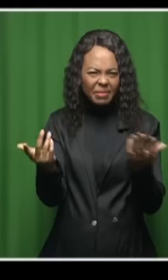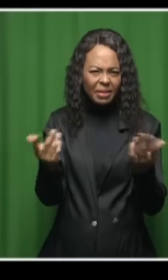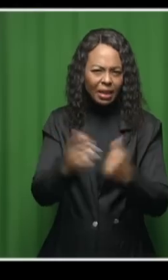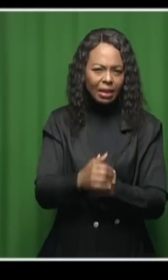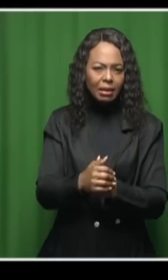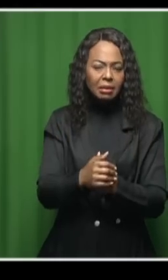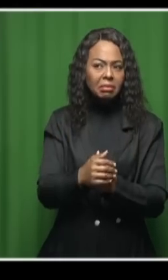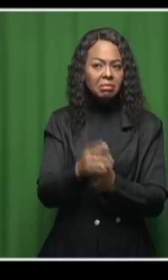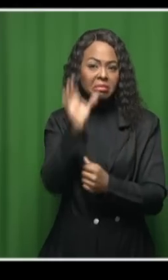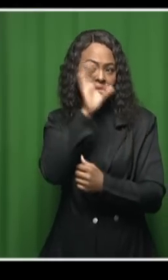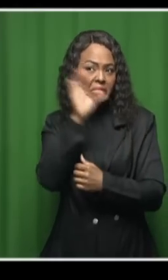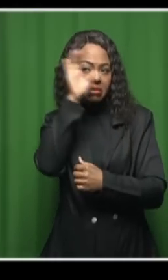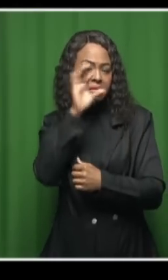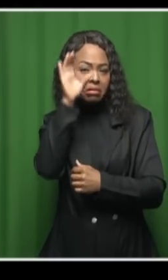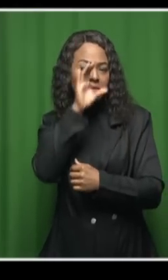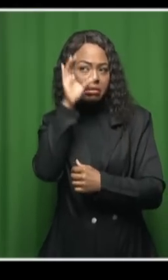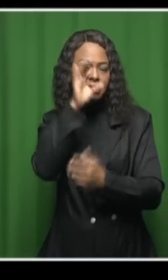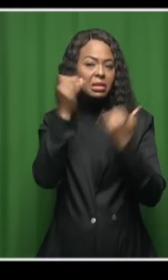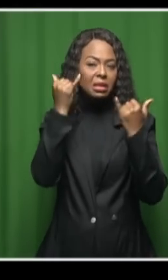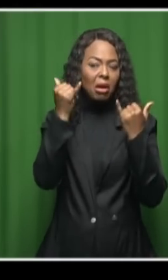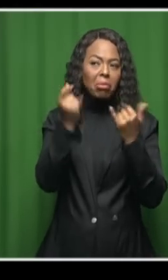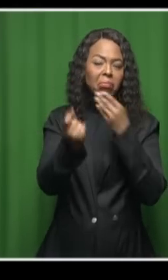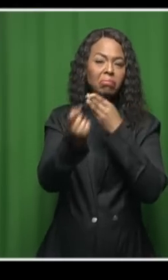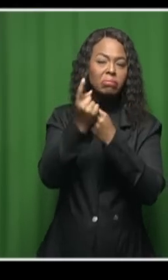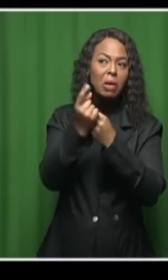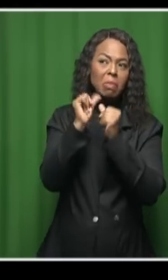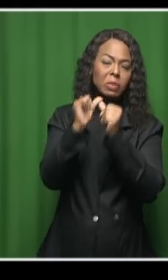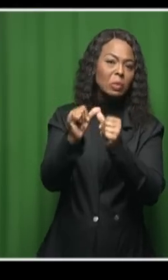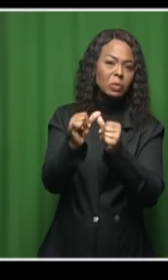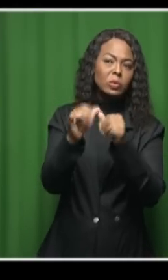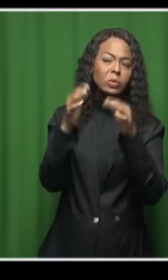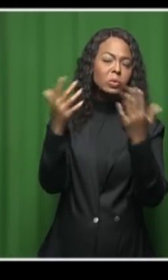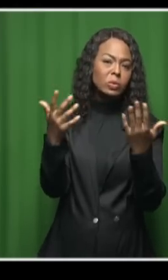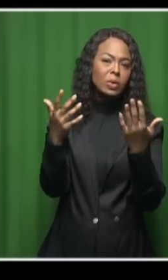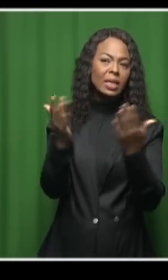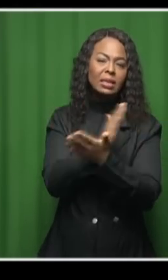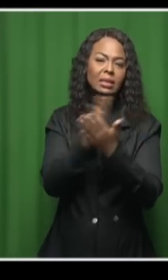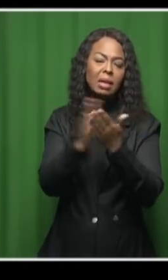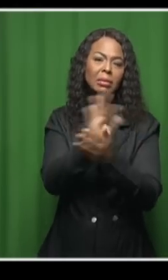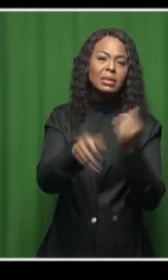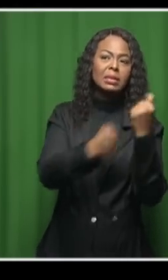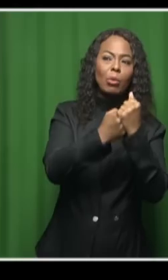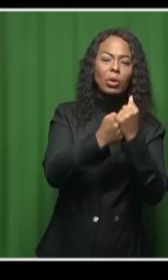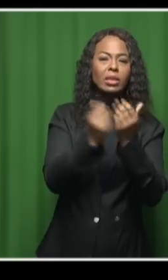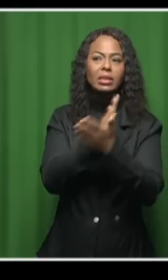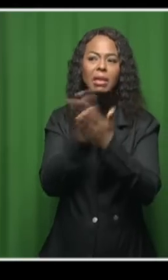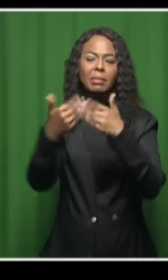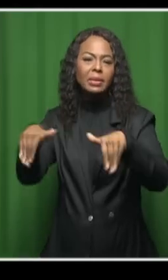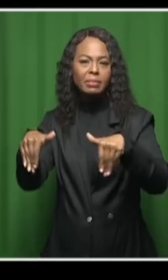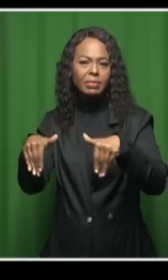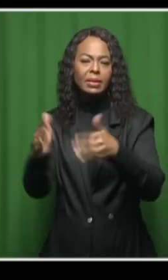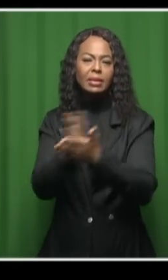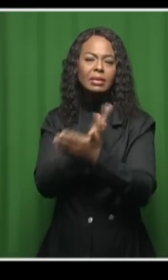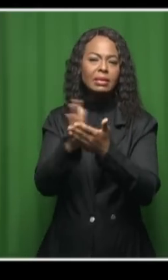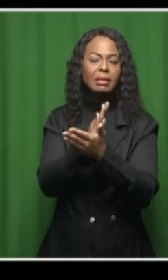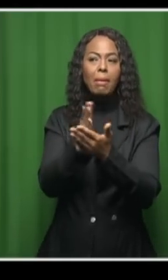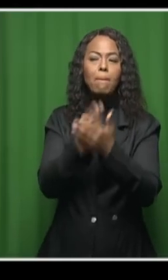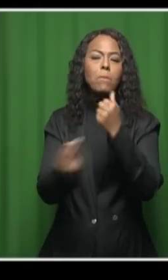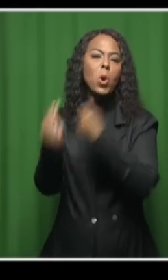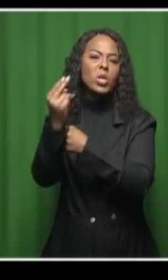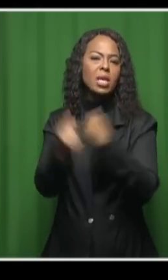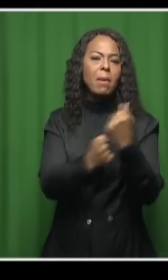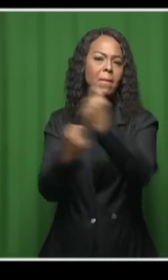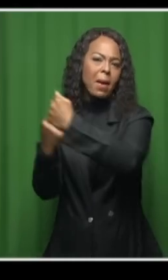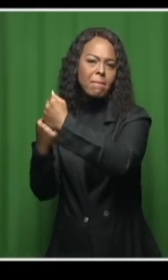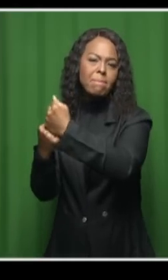keeping an eye on the protagonists for the most part, and of course those who are supporting them on both sides. Yeah, and you